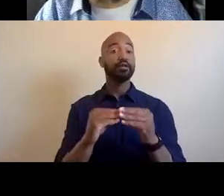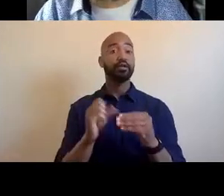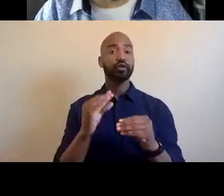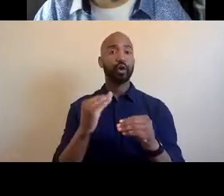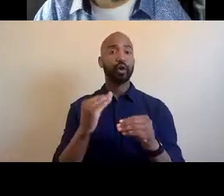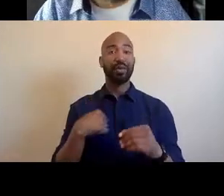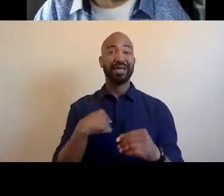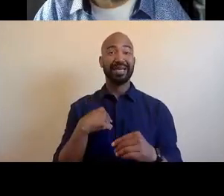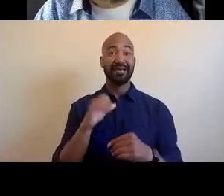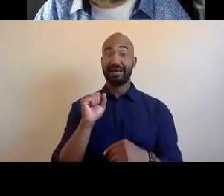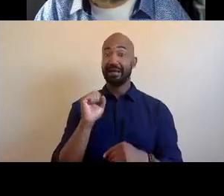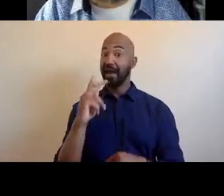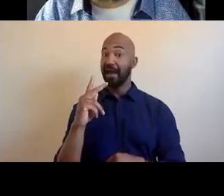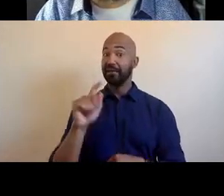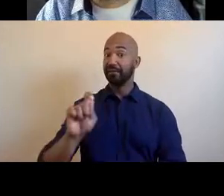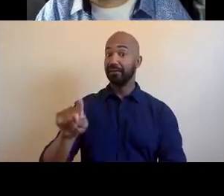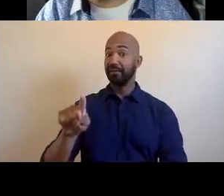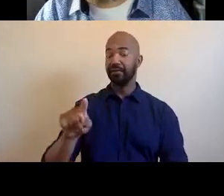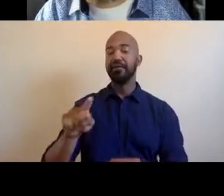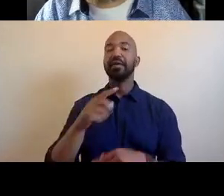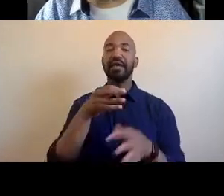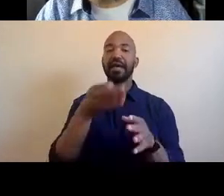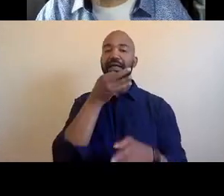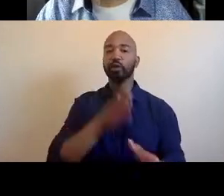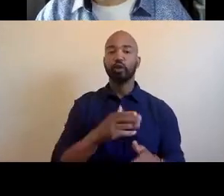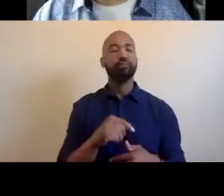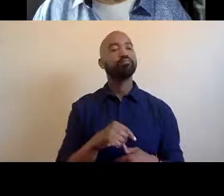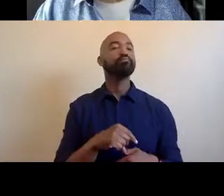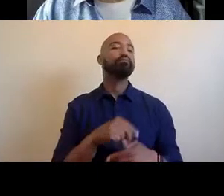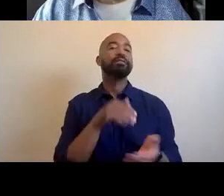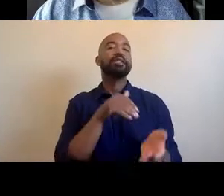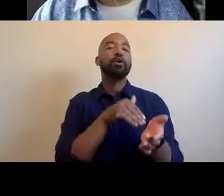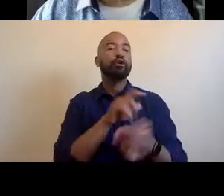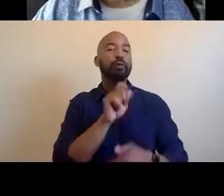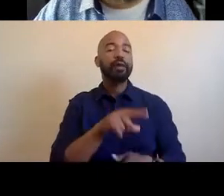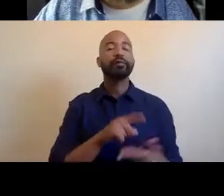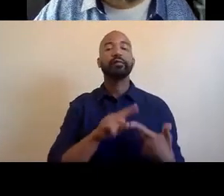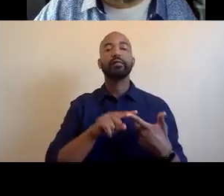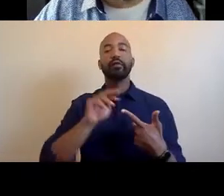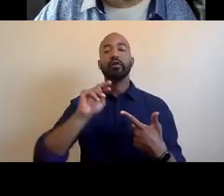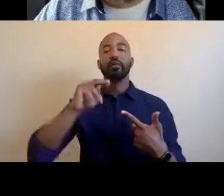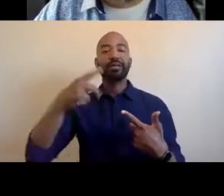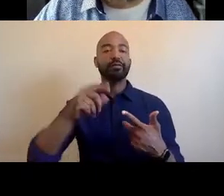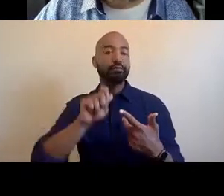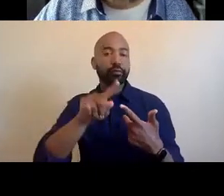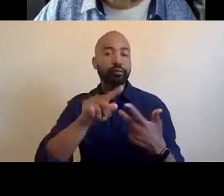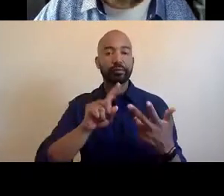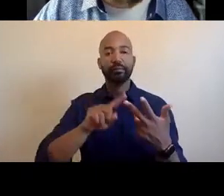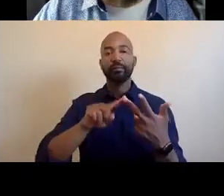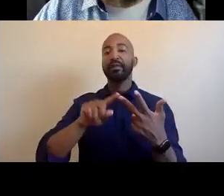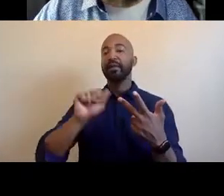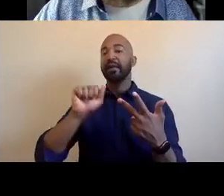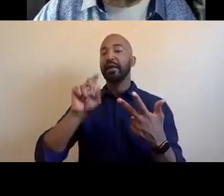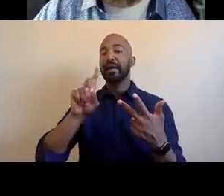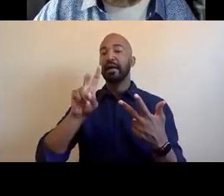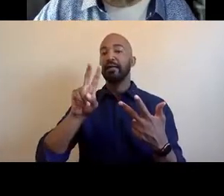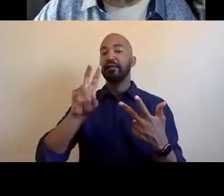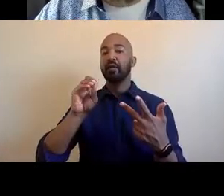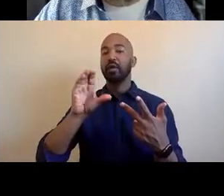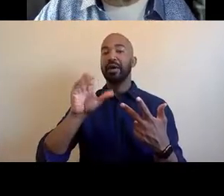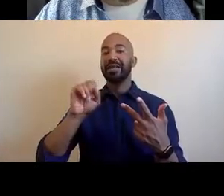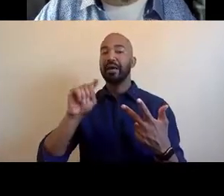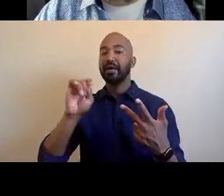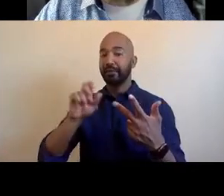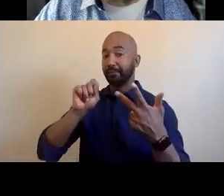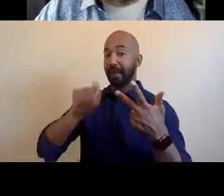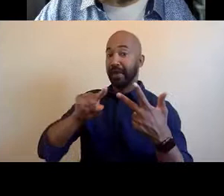Experts. So ask the physician, ask the nurse practitioner, ask the advocate. And so this is one of those sessions. I just wanted to